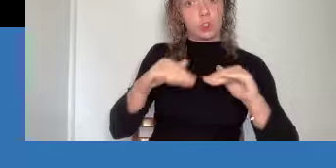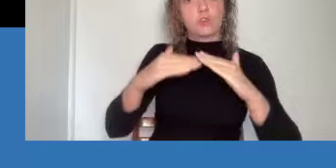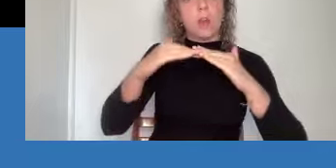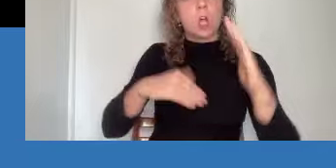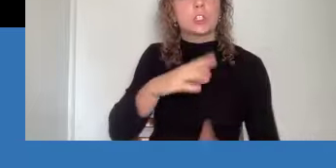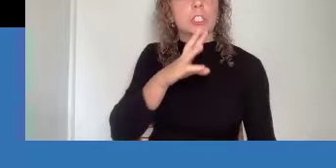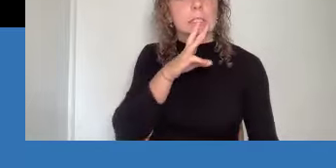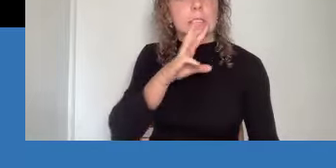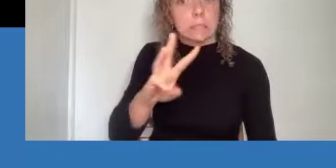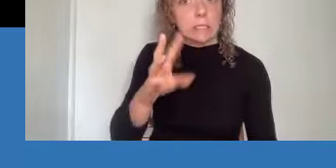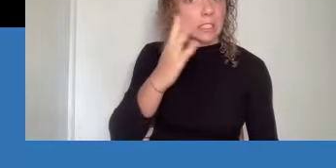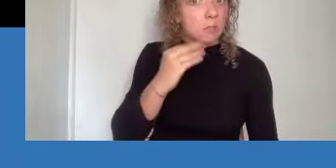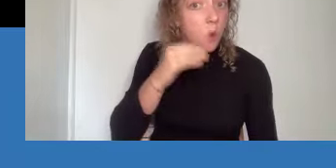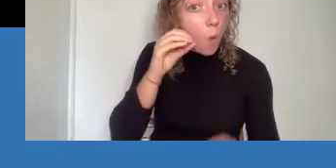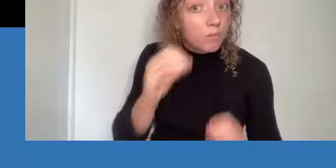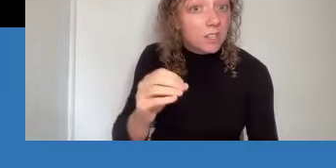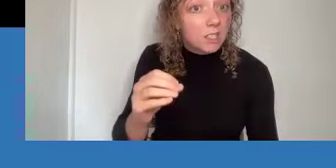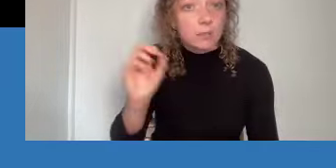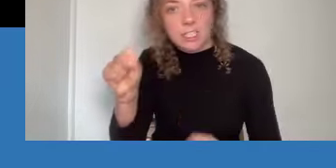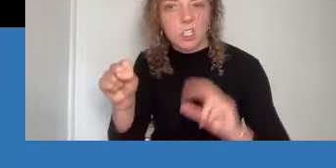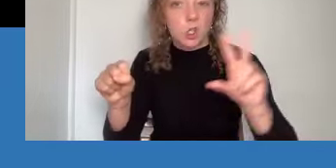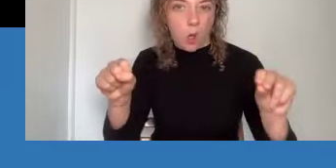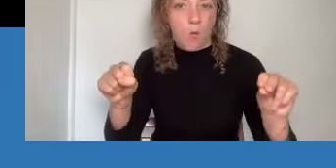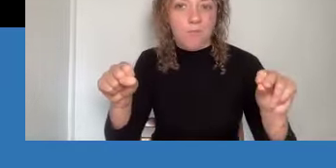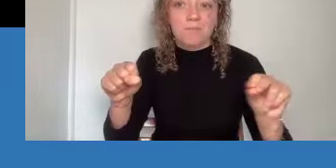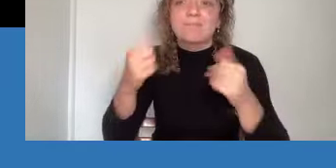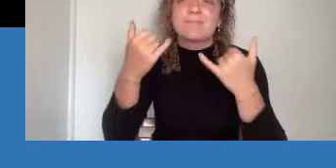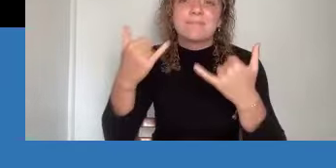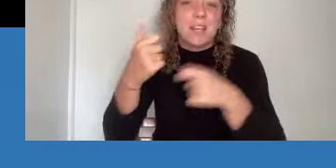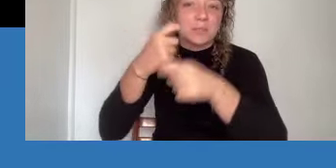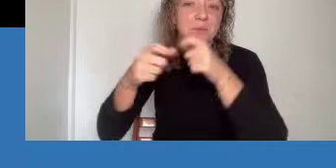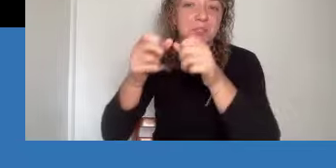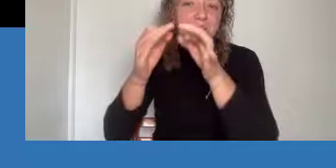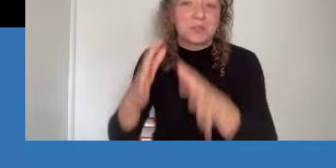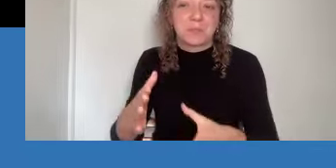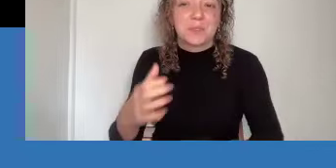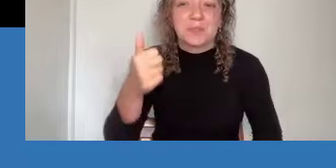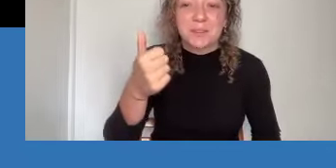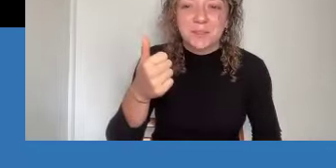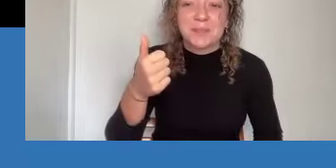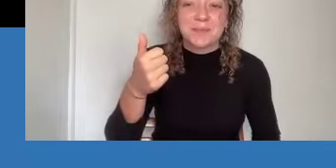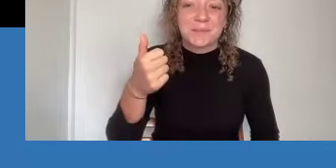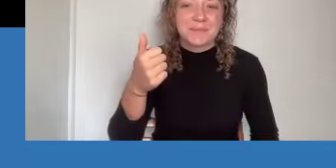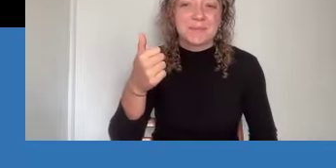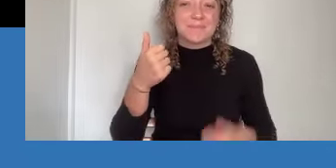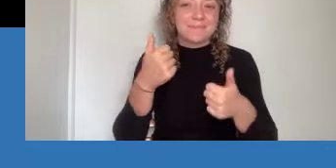6 experiencing homelessness? So if you can just take a moment. Yes, no.